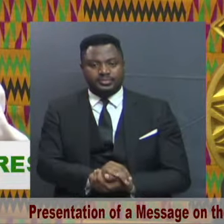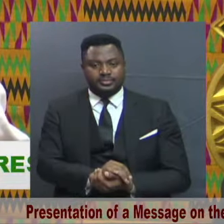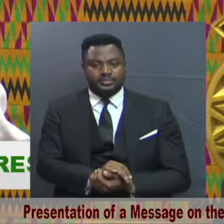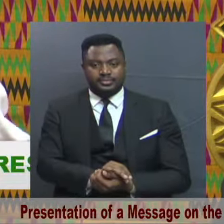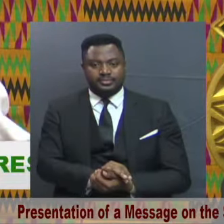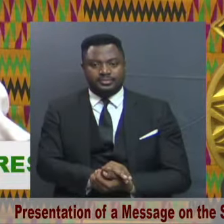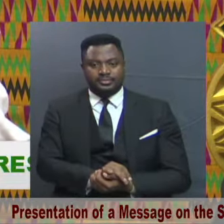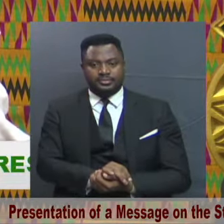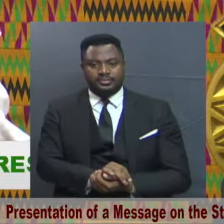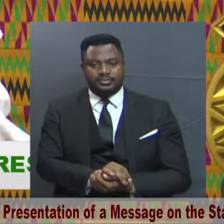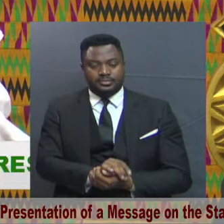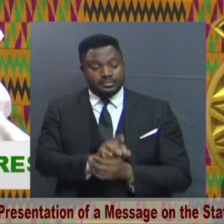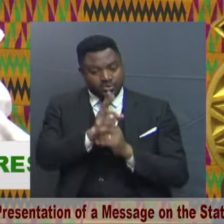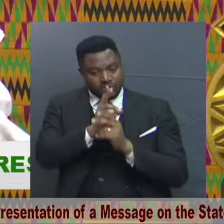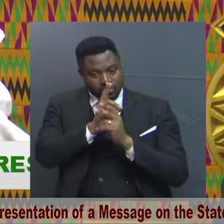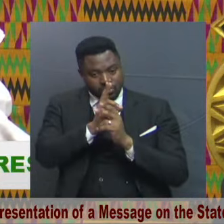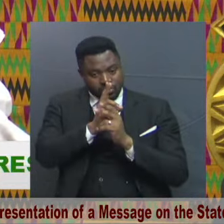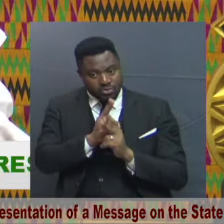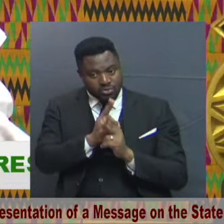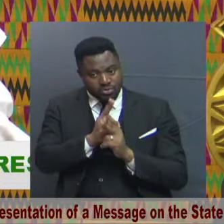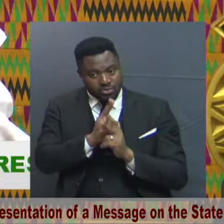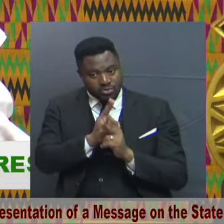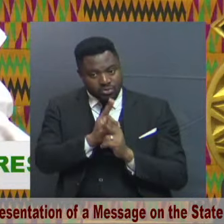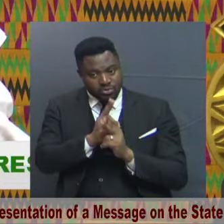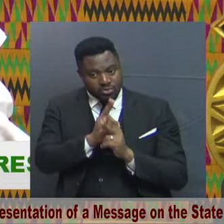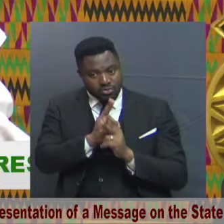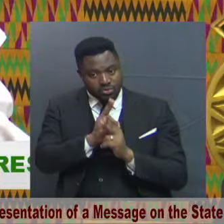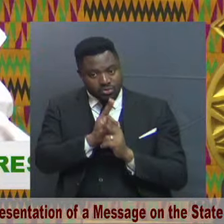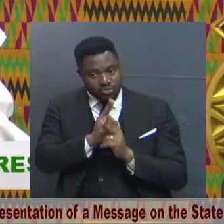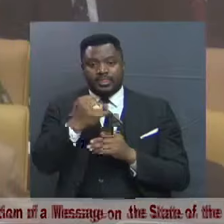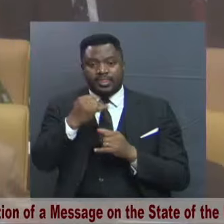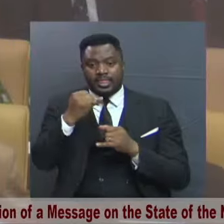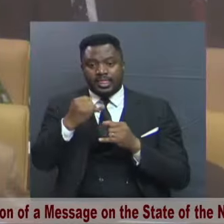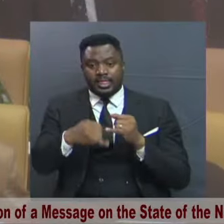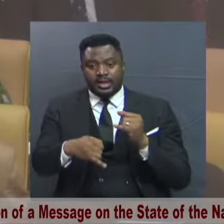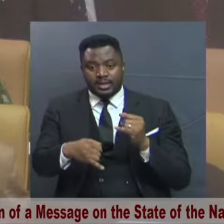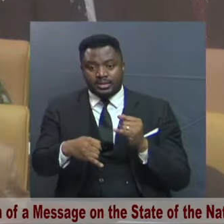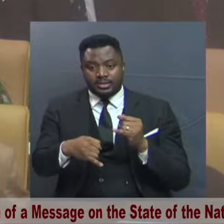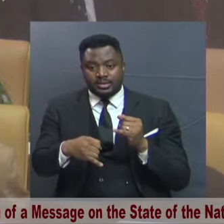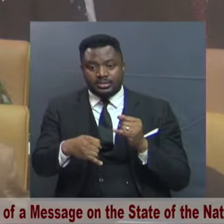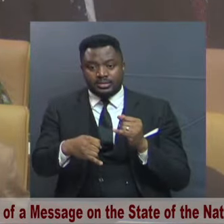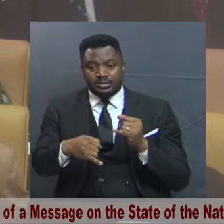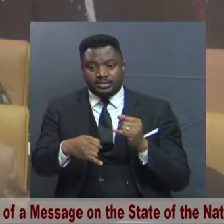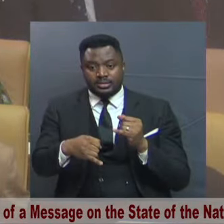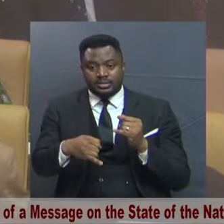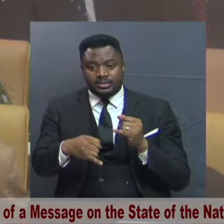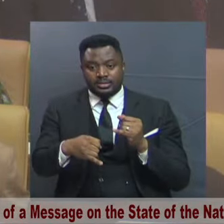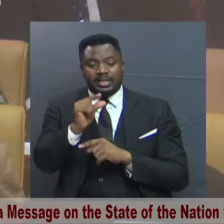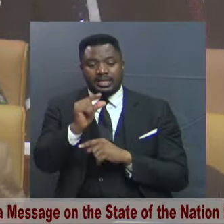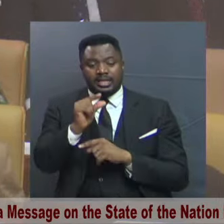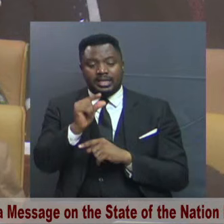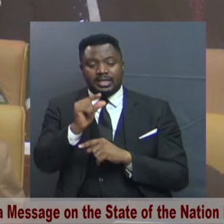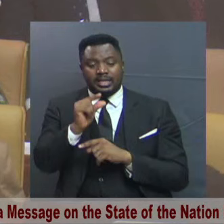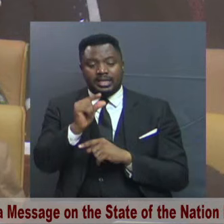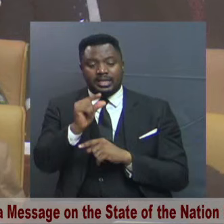aalo honorable members the last but not the